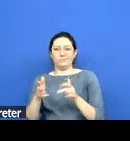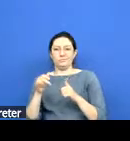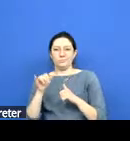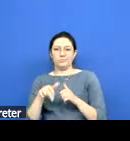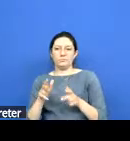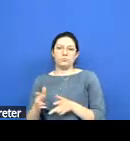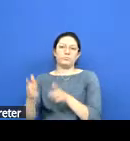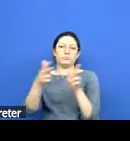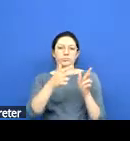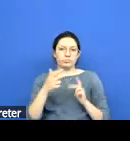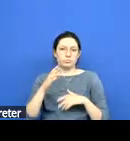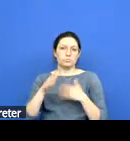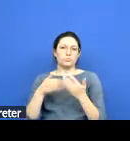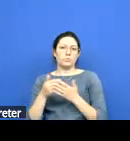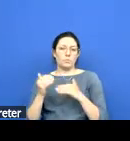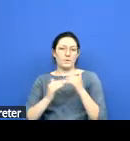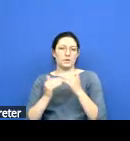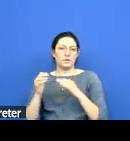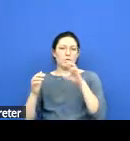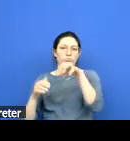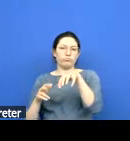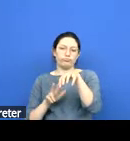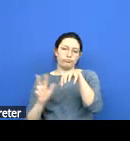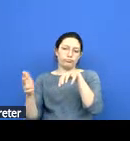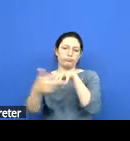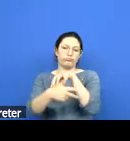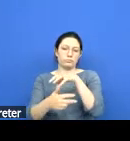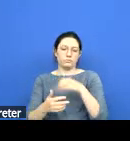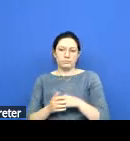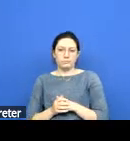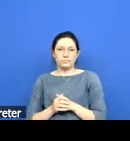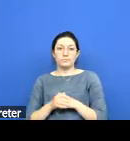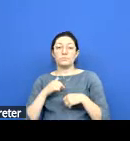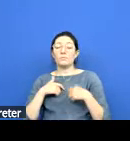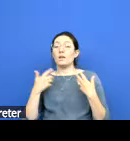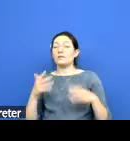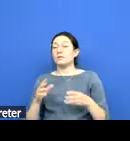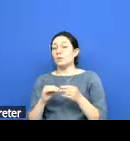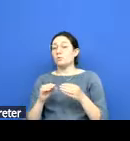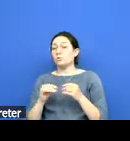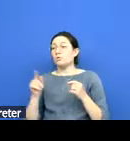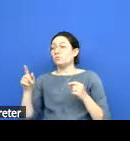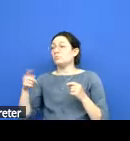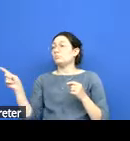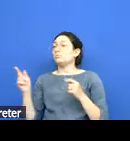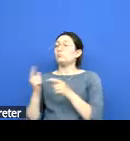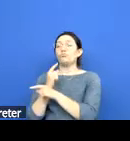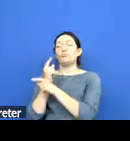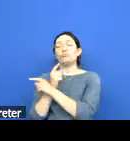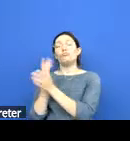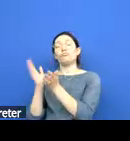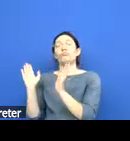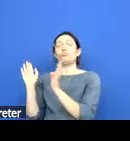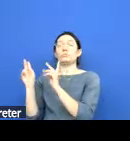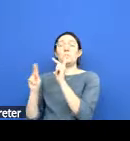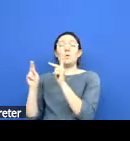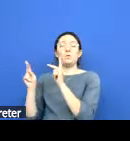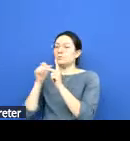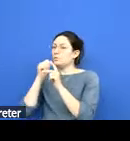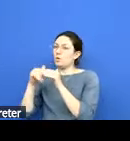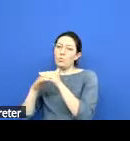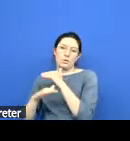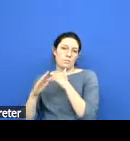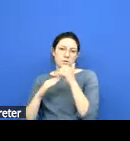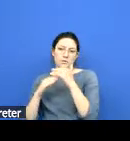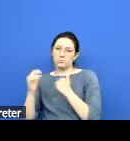building. As I mentioned, the public doesn't go in the building. It's employees only in there. So